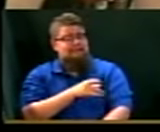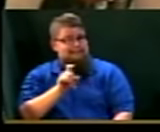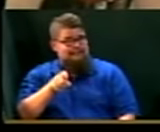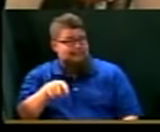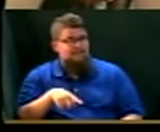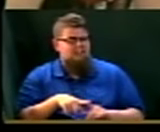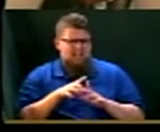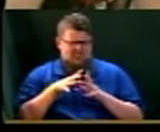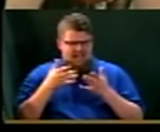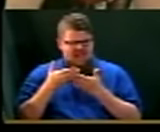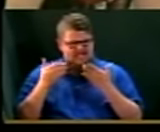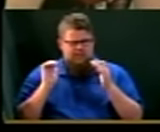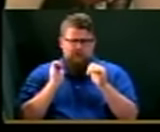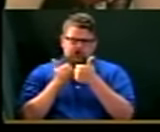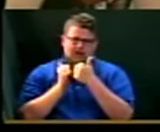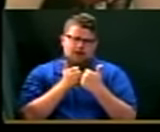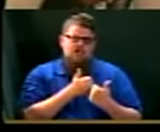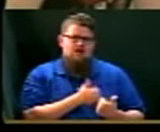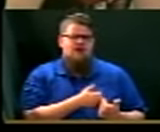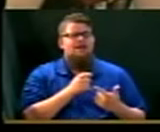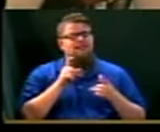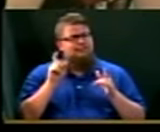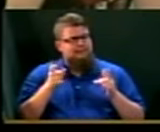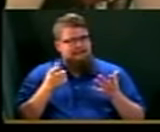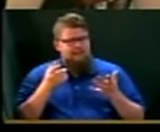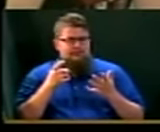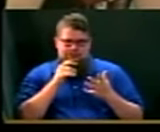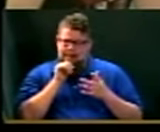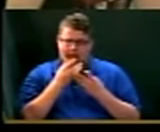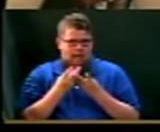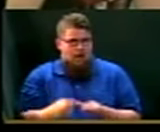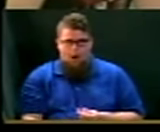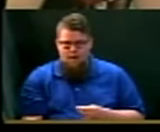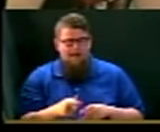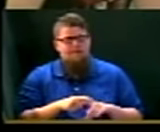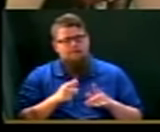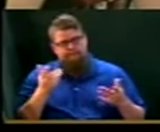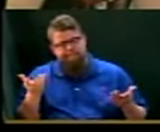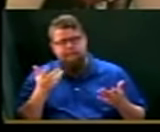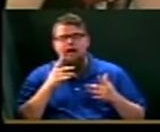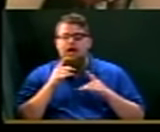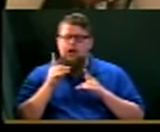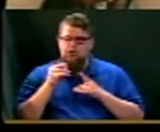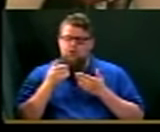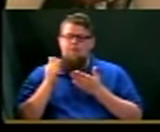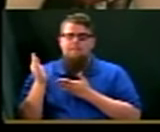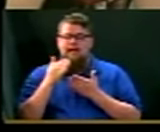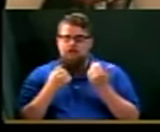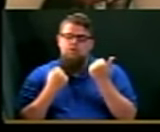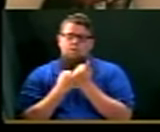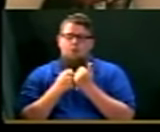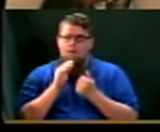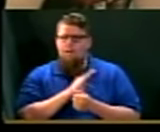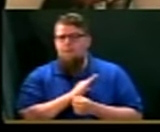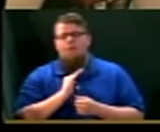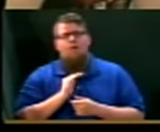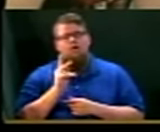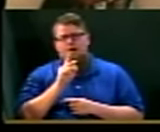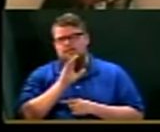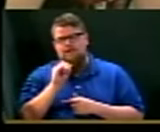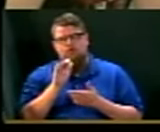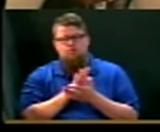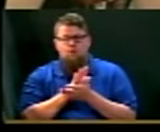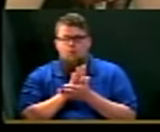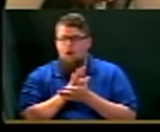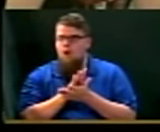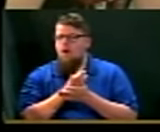a lot of things and challenges, and I don't plan to go away, but I do plan to support this board and support Knox County Schools. But I just want to